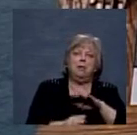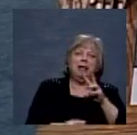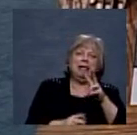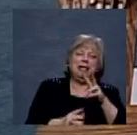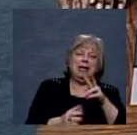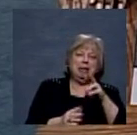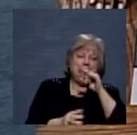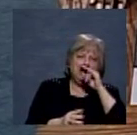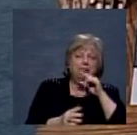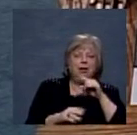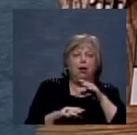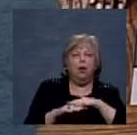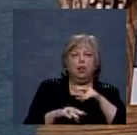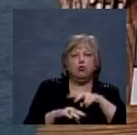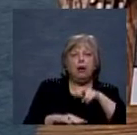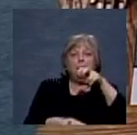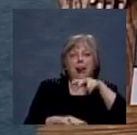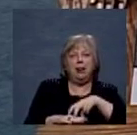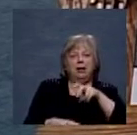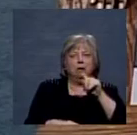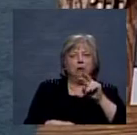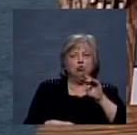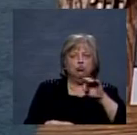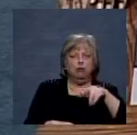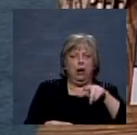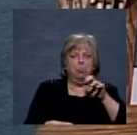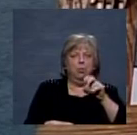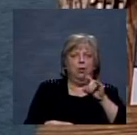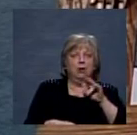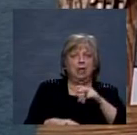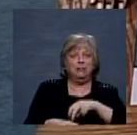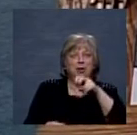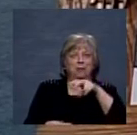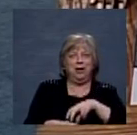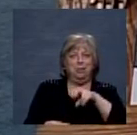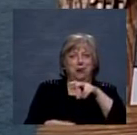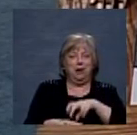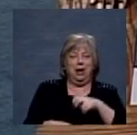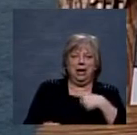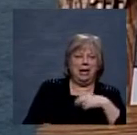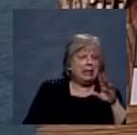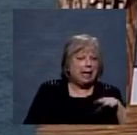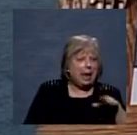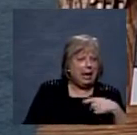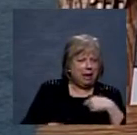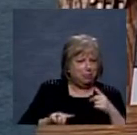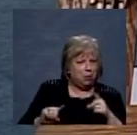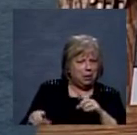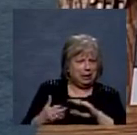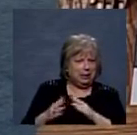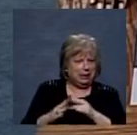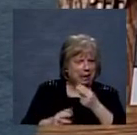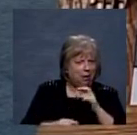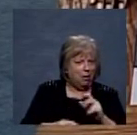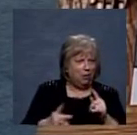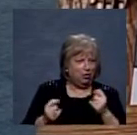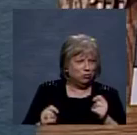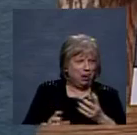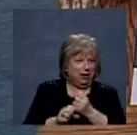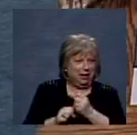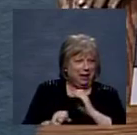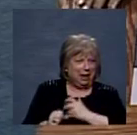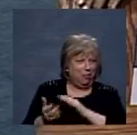on a trampoline. And I said, hey, I'm going to go and try to talk up for us so we can get our community center back. And the little kid said, great. He went